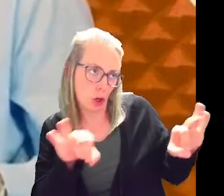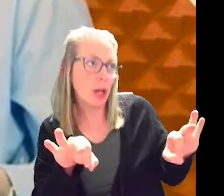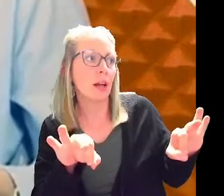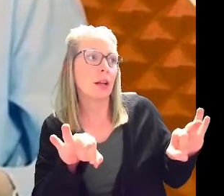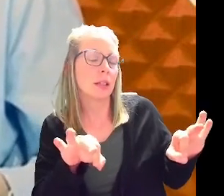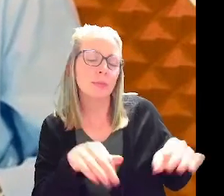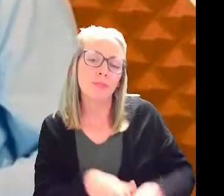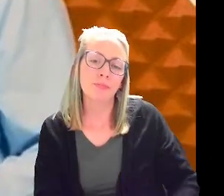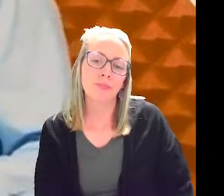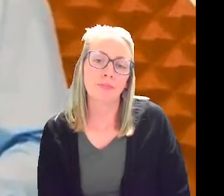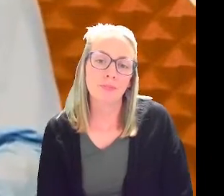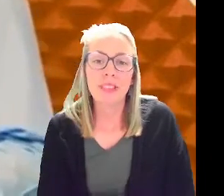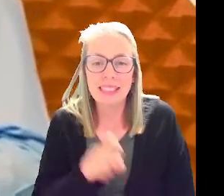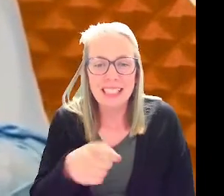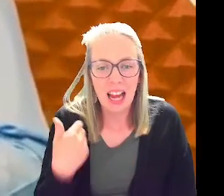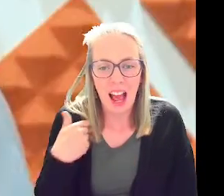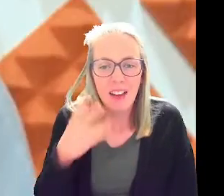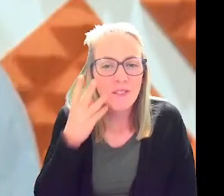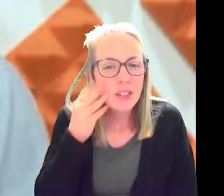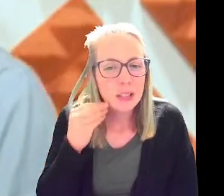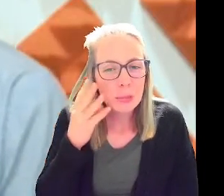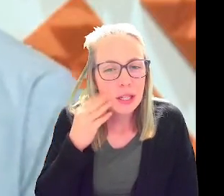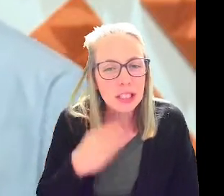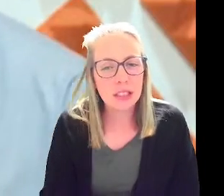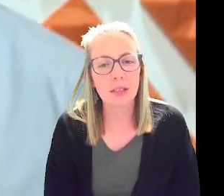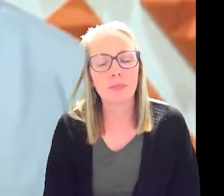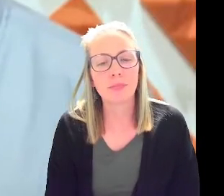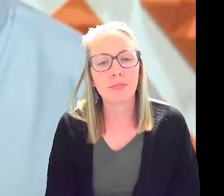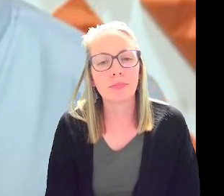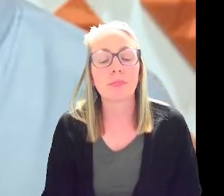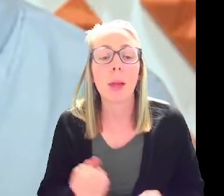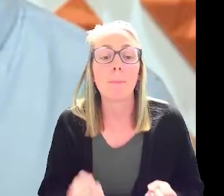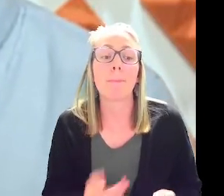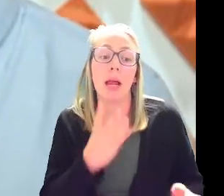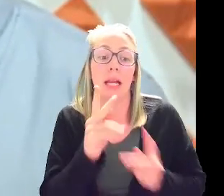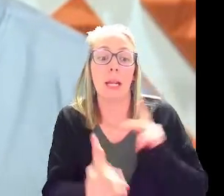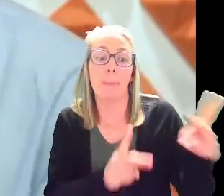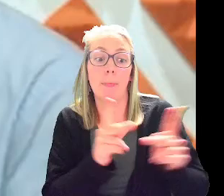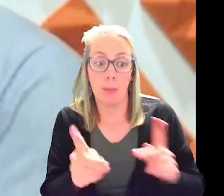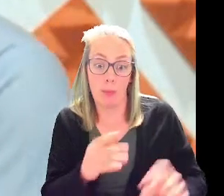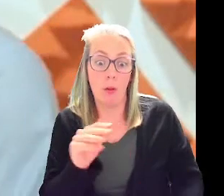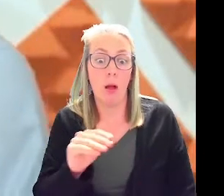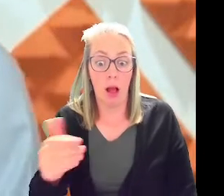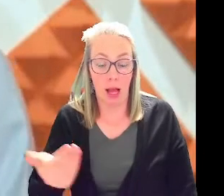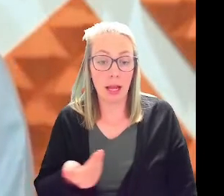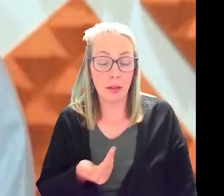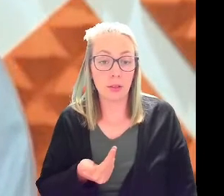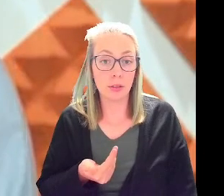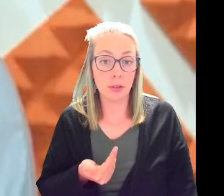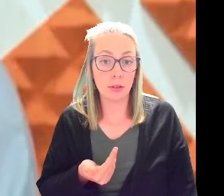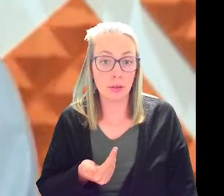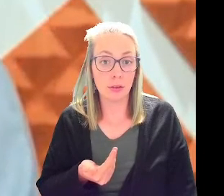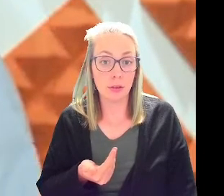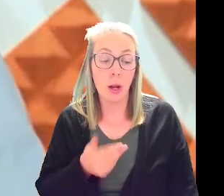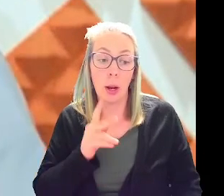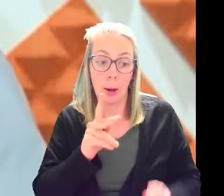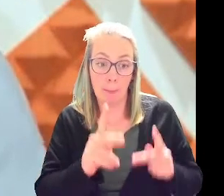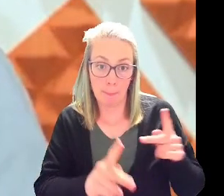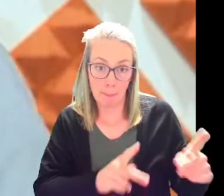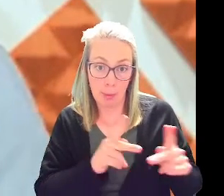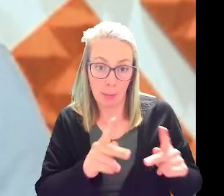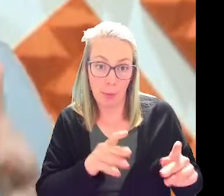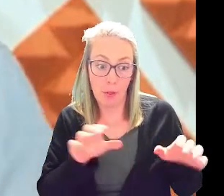need some business experience. And so he got that too. But a lot of the people he hires to help actually work as landscapers are people who